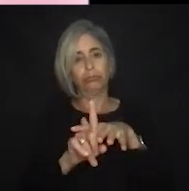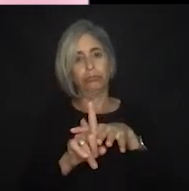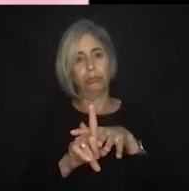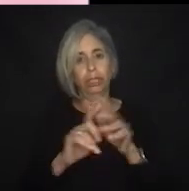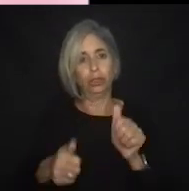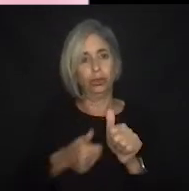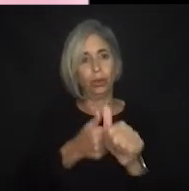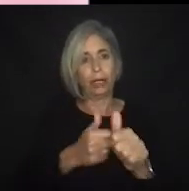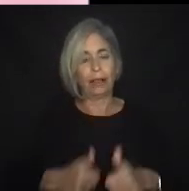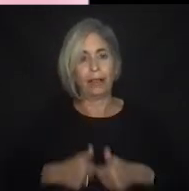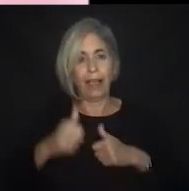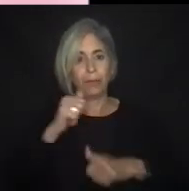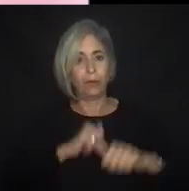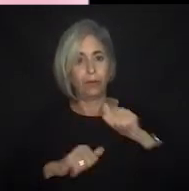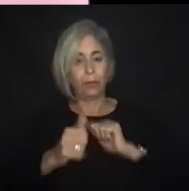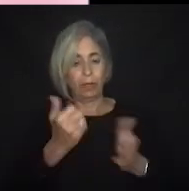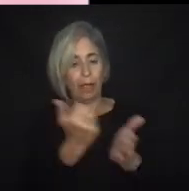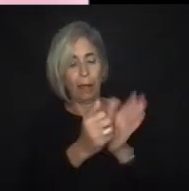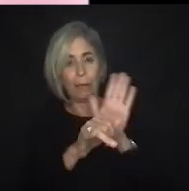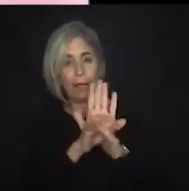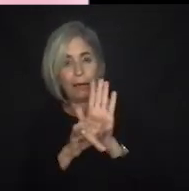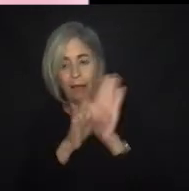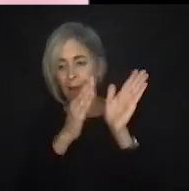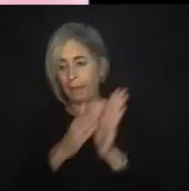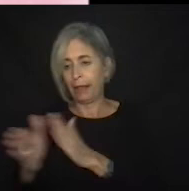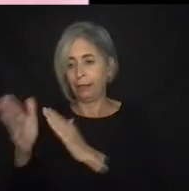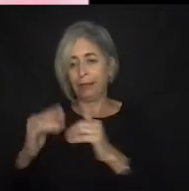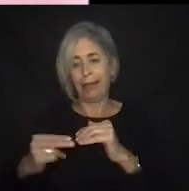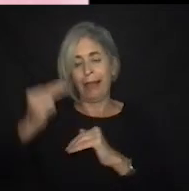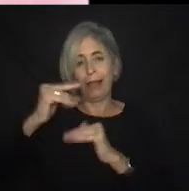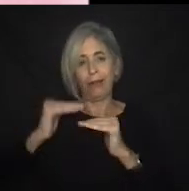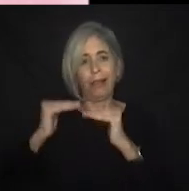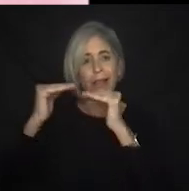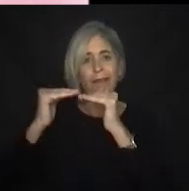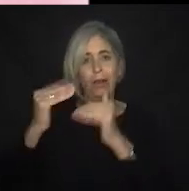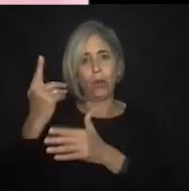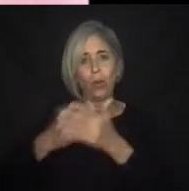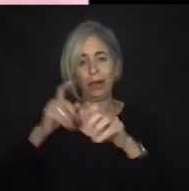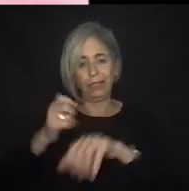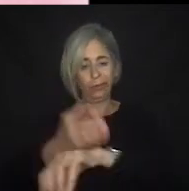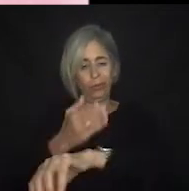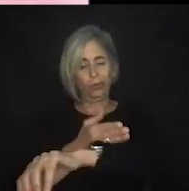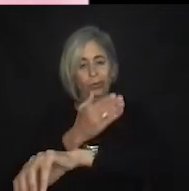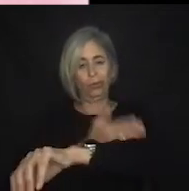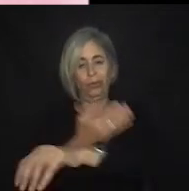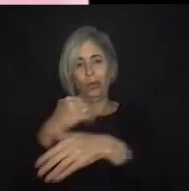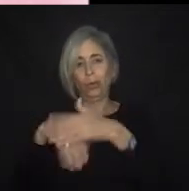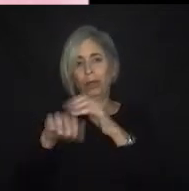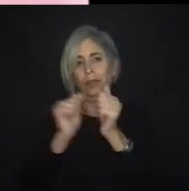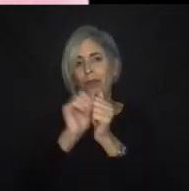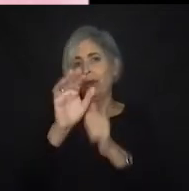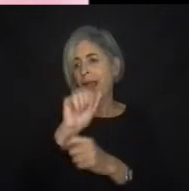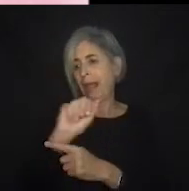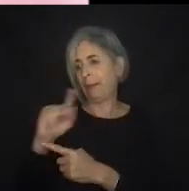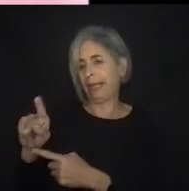of live performance can also help identify patterns at a higher level for what needs to be improved overall in your